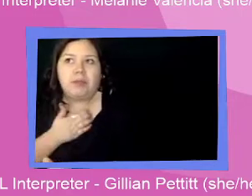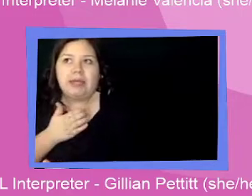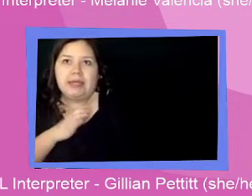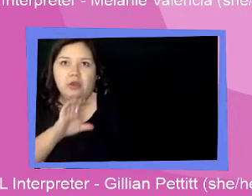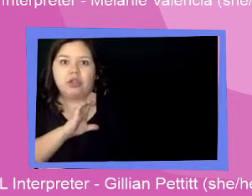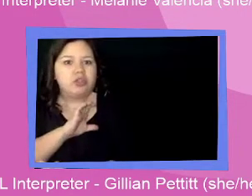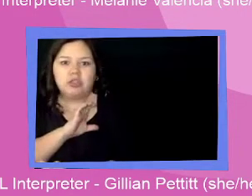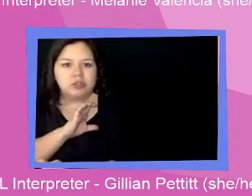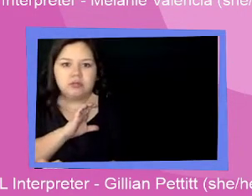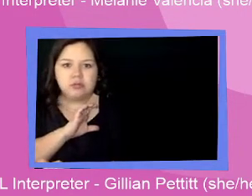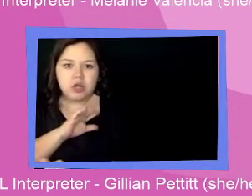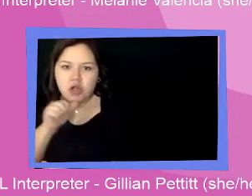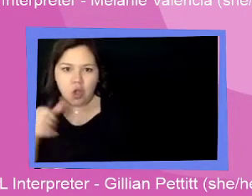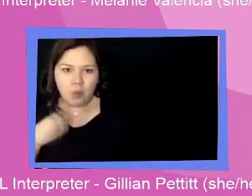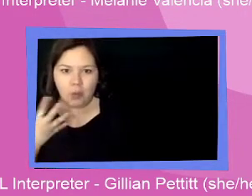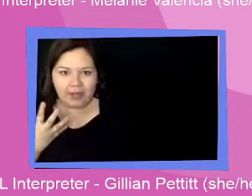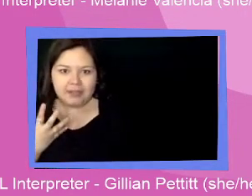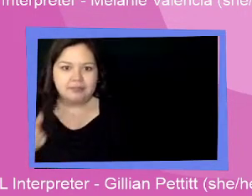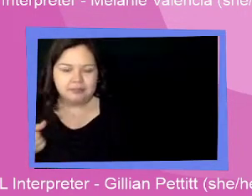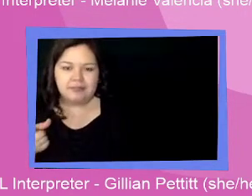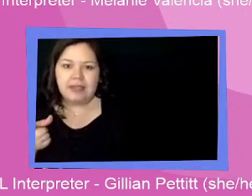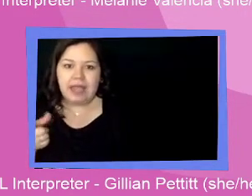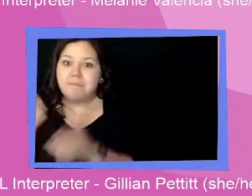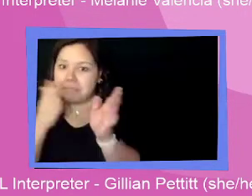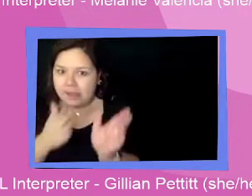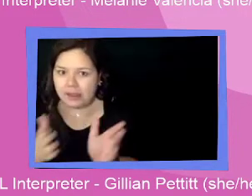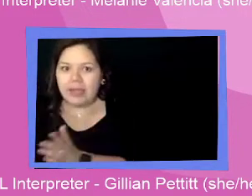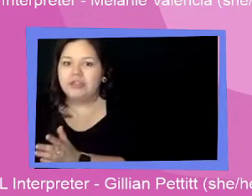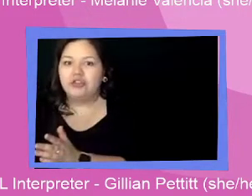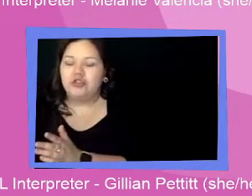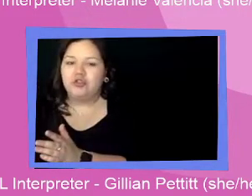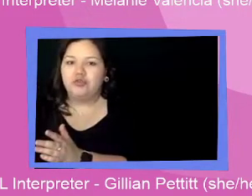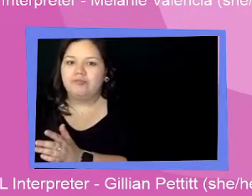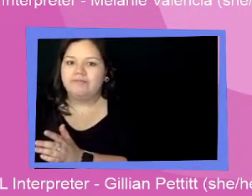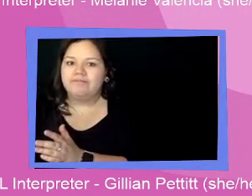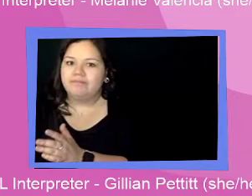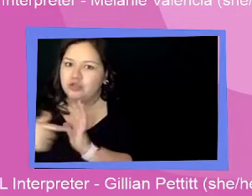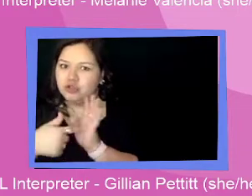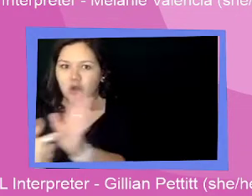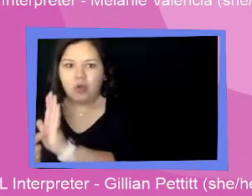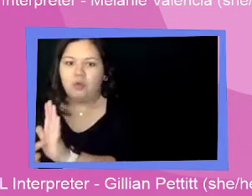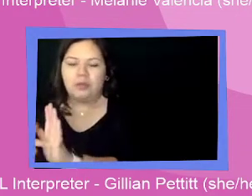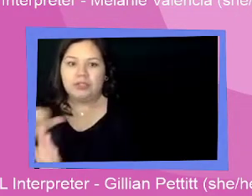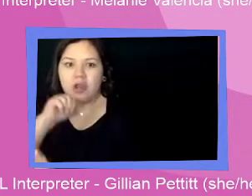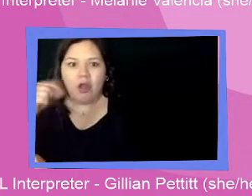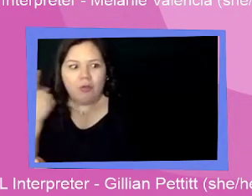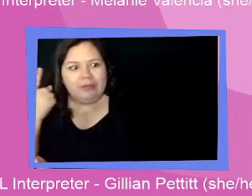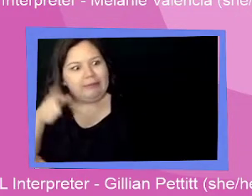white. And that is really intentional.